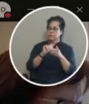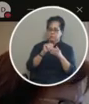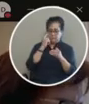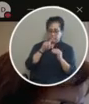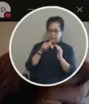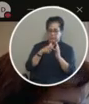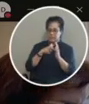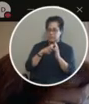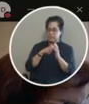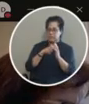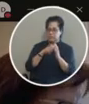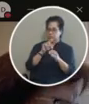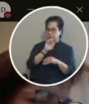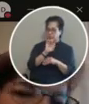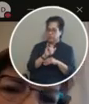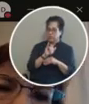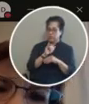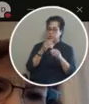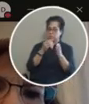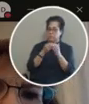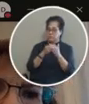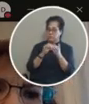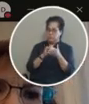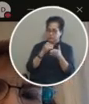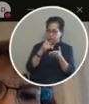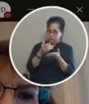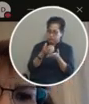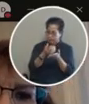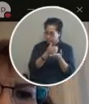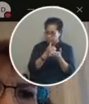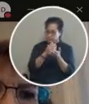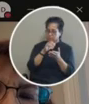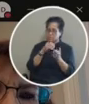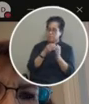this fiscal year, the money that we generate,